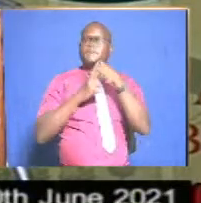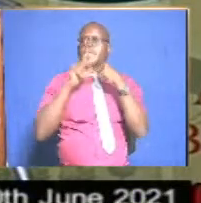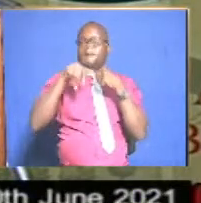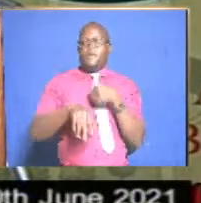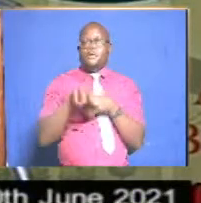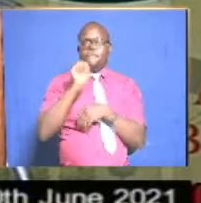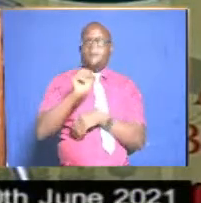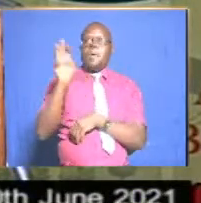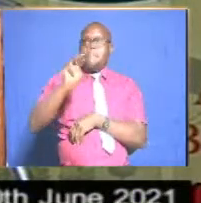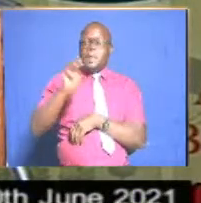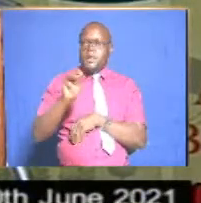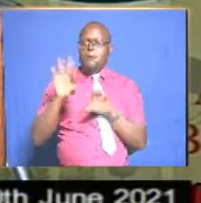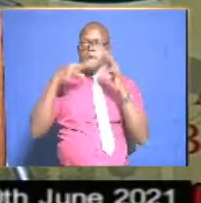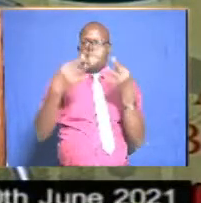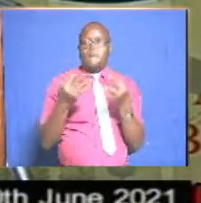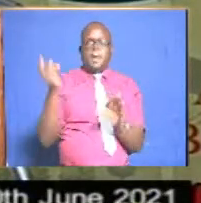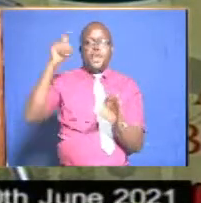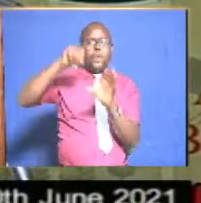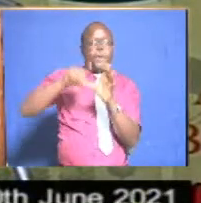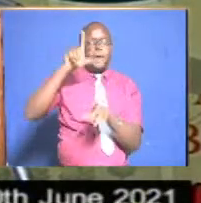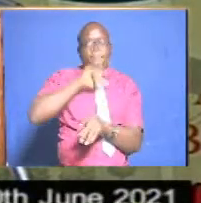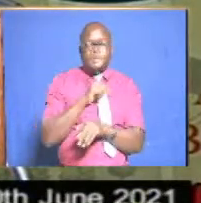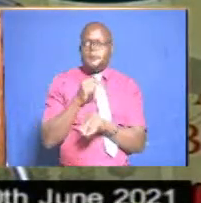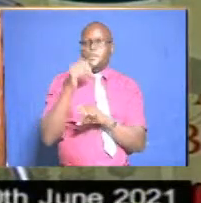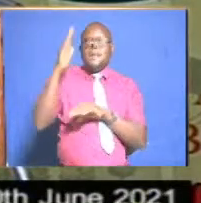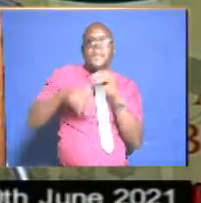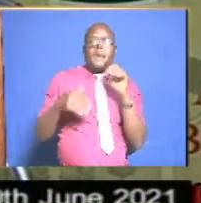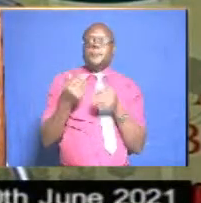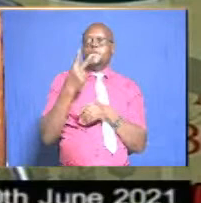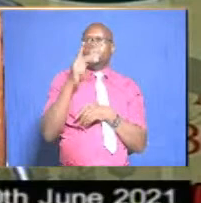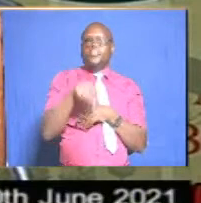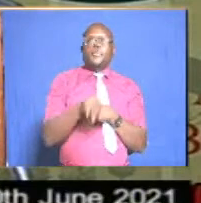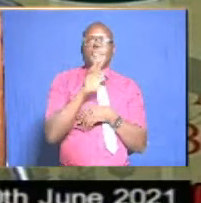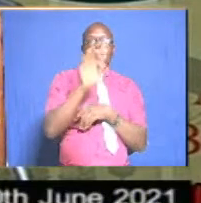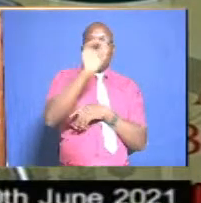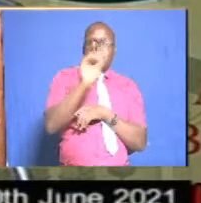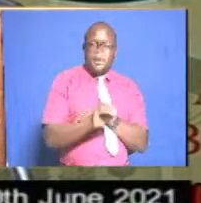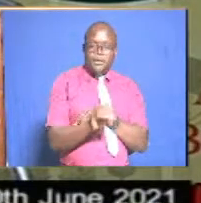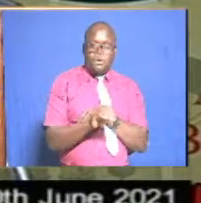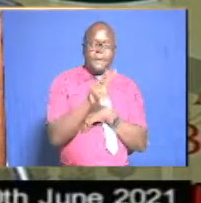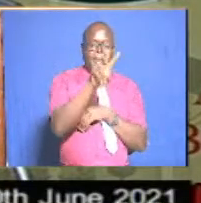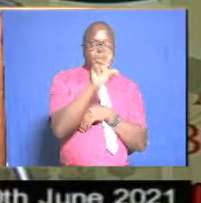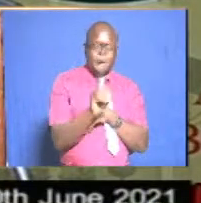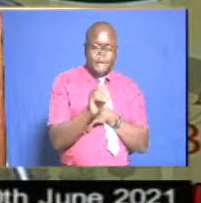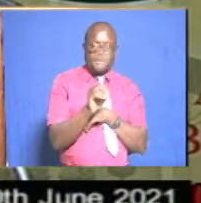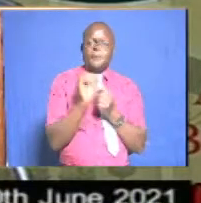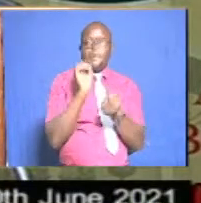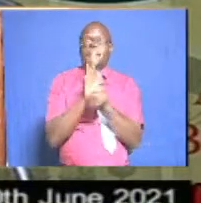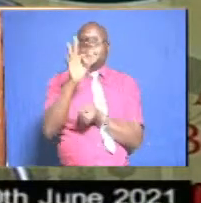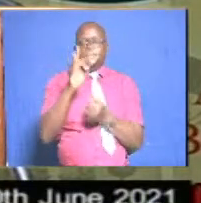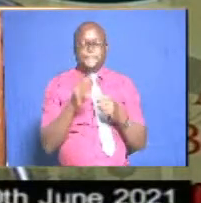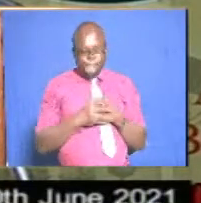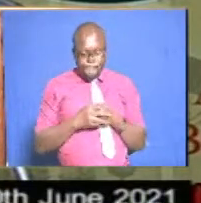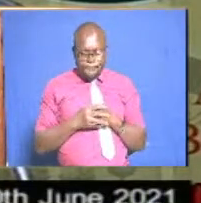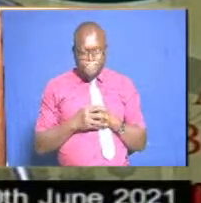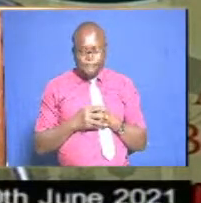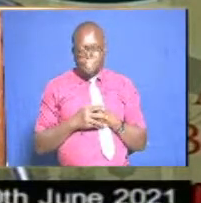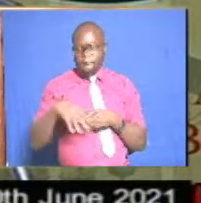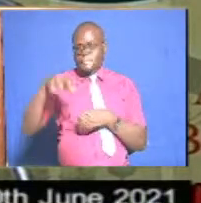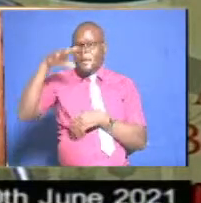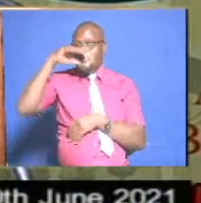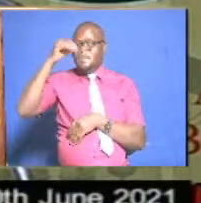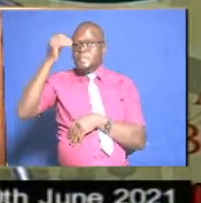million households today connected to electricity compared to 2.3 million households in 2013. Mr.